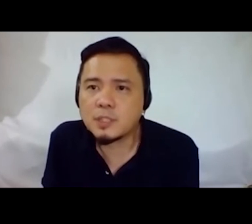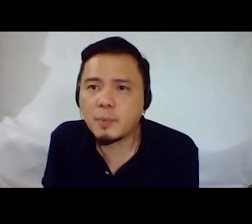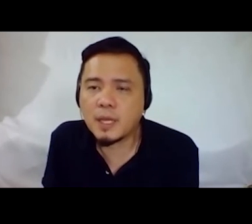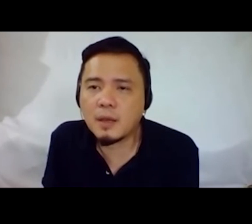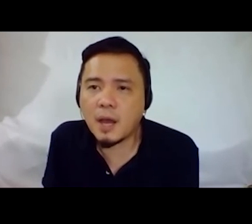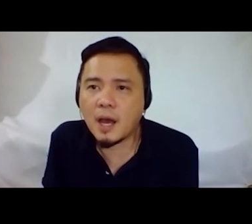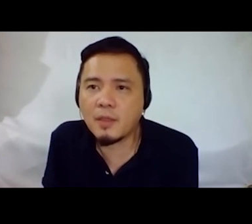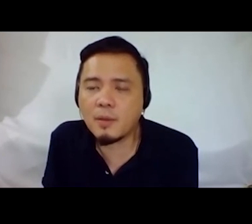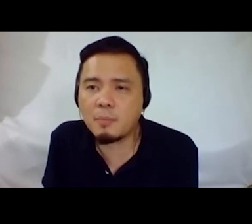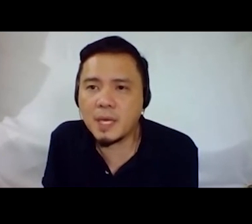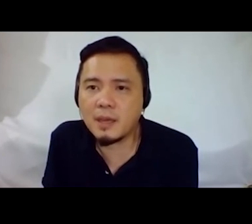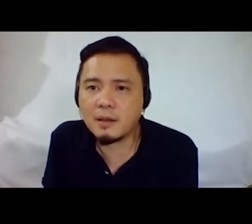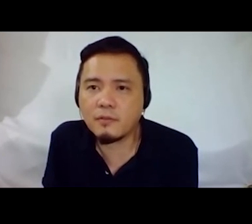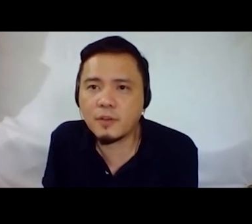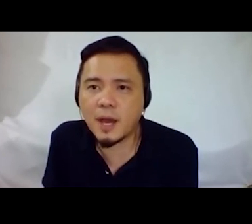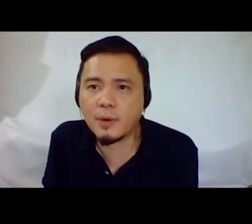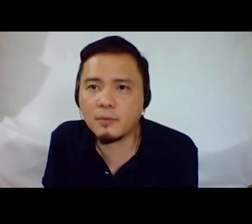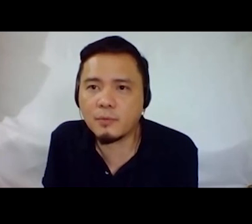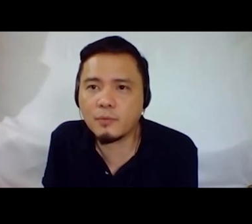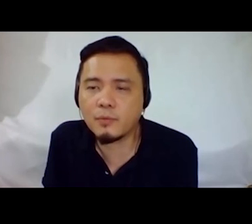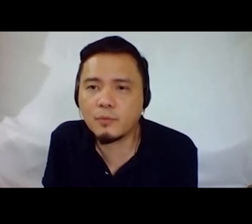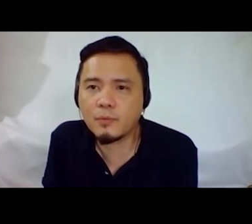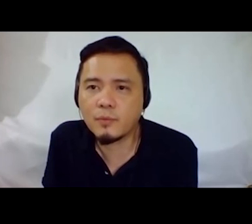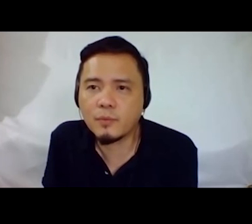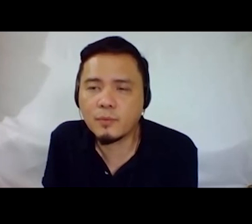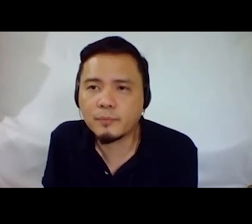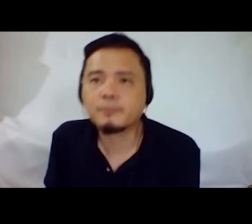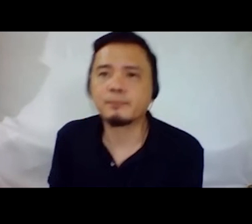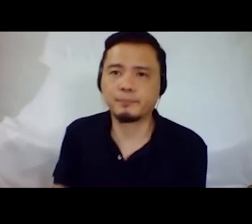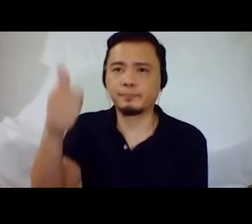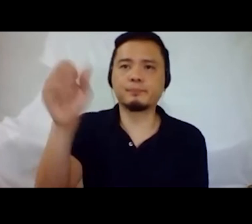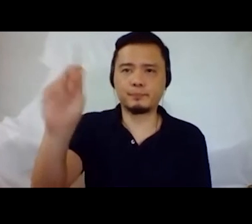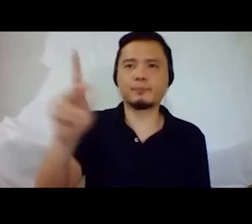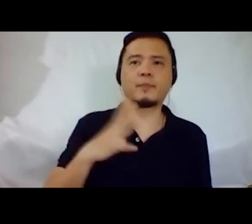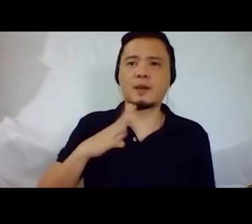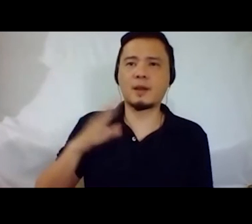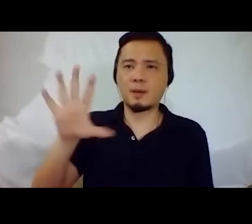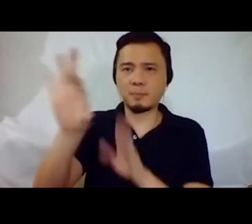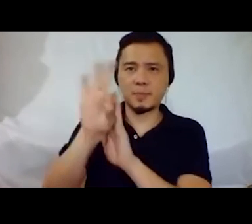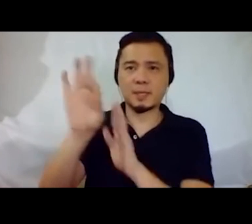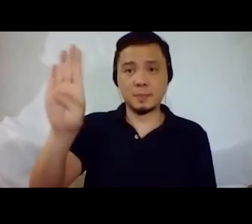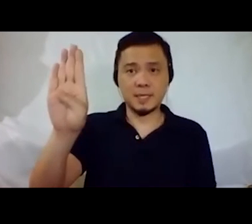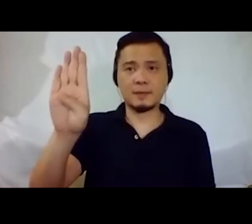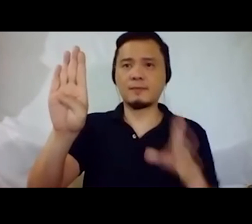We're just picking B for that one. Okay, that's fine.